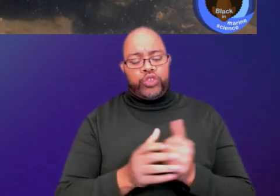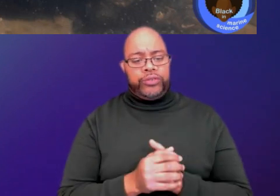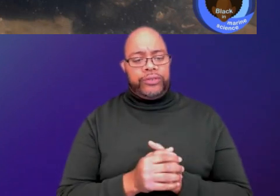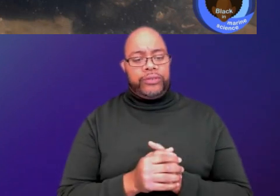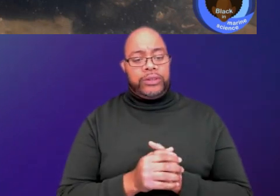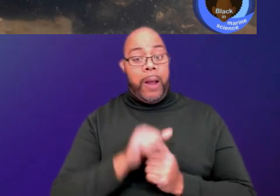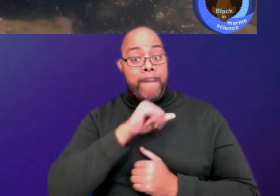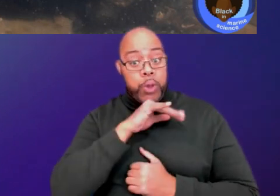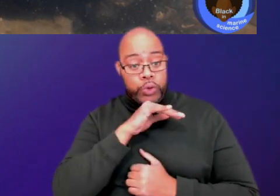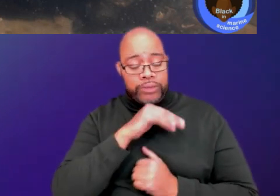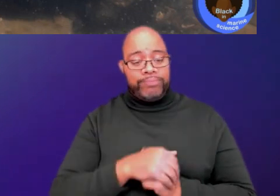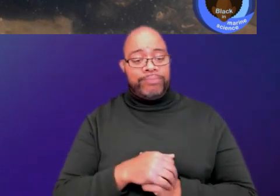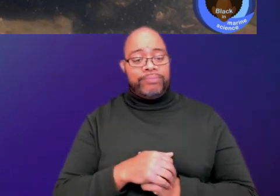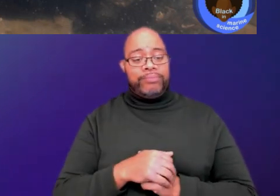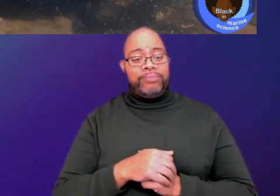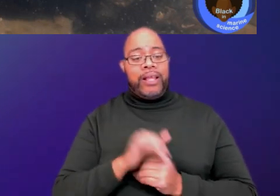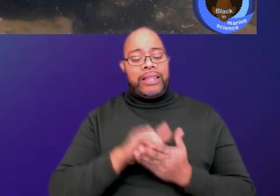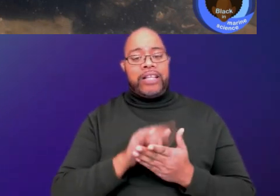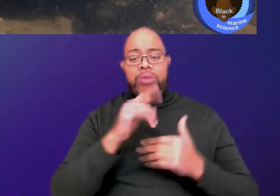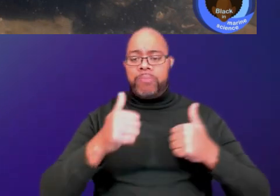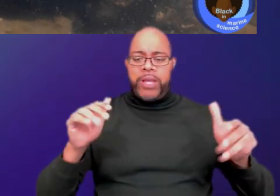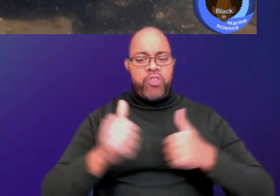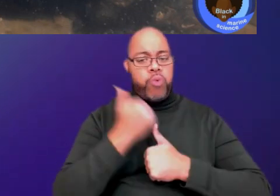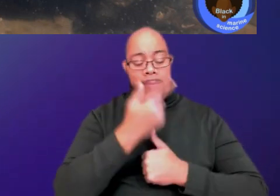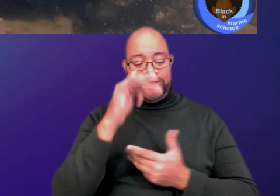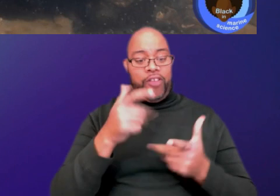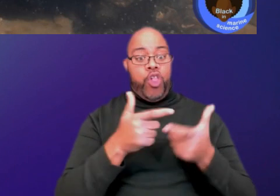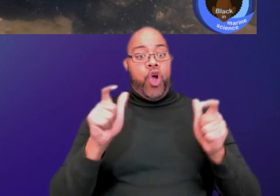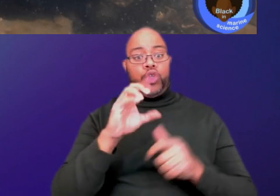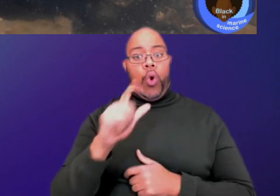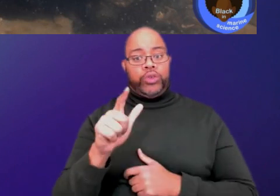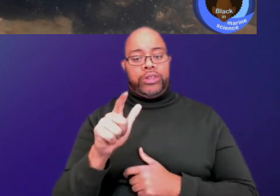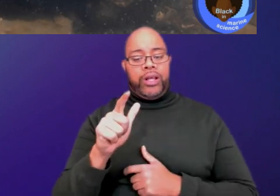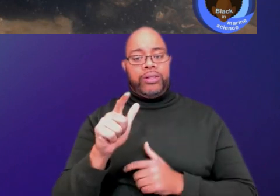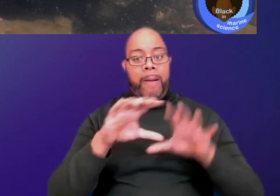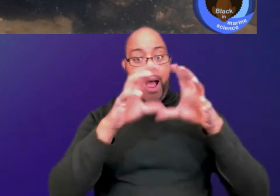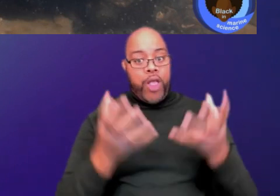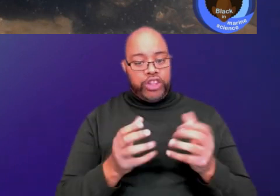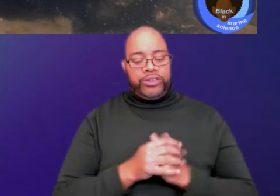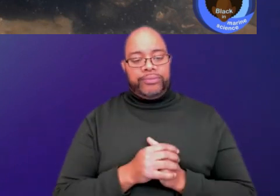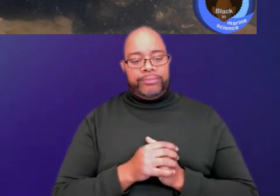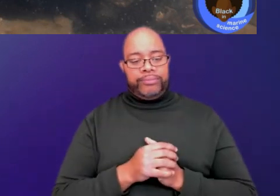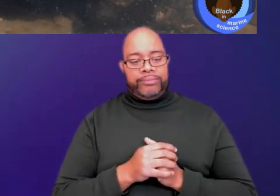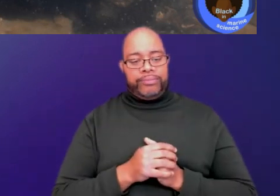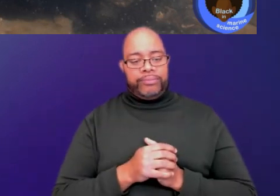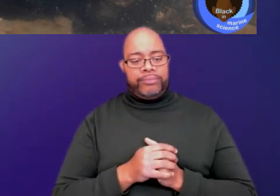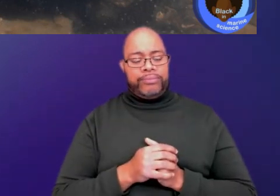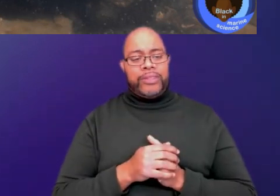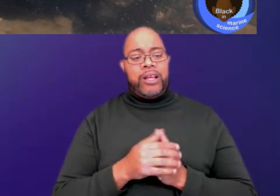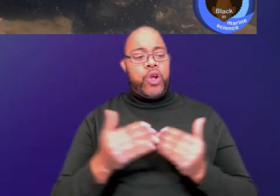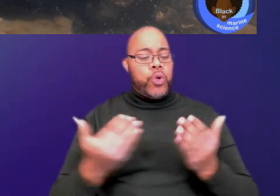Pollution, specifically non-point, is a huge threat thanks to our large coastal population.